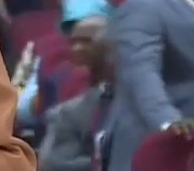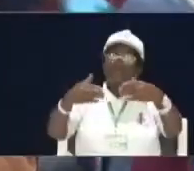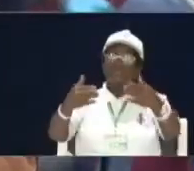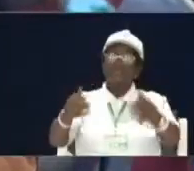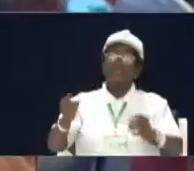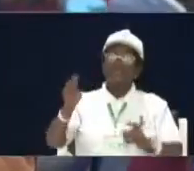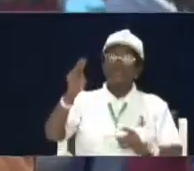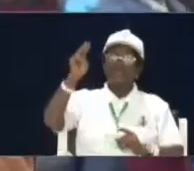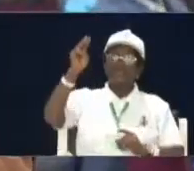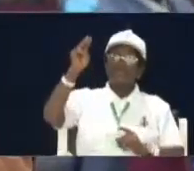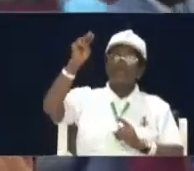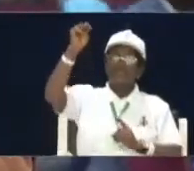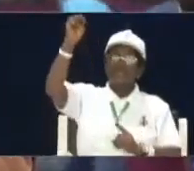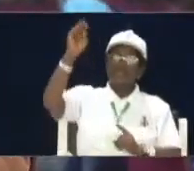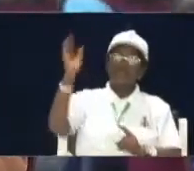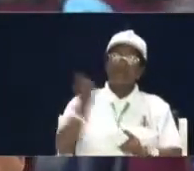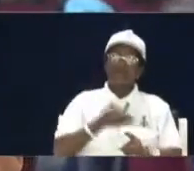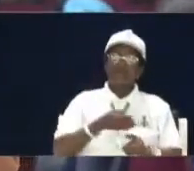our thanksgiving offering